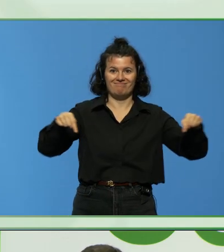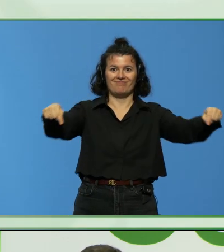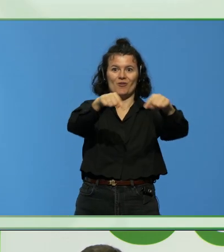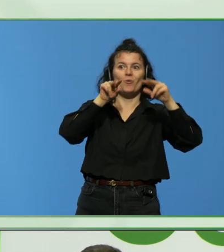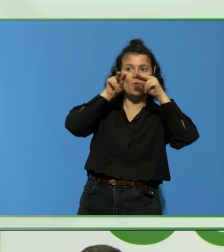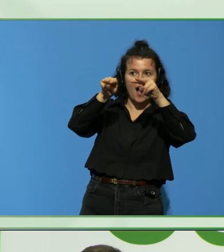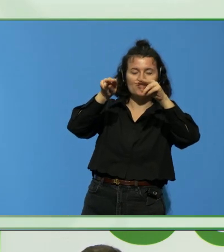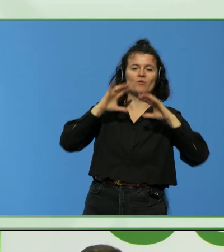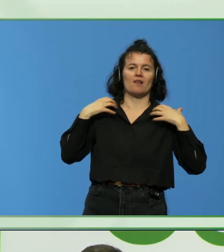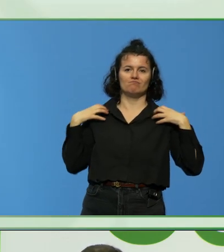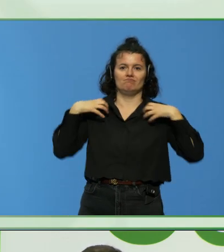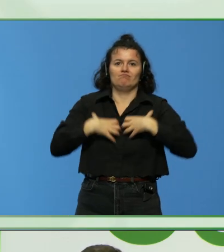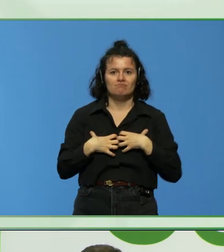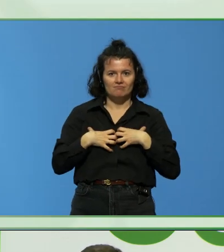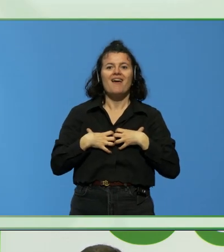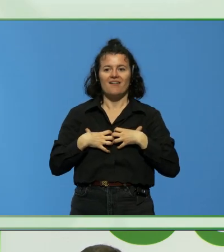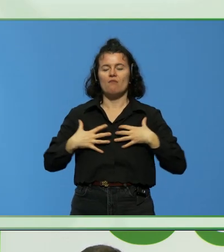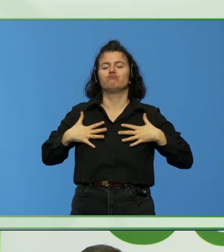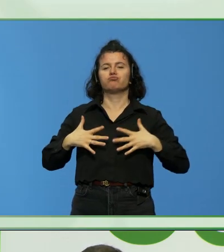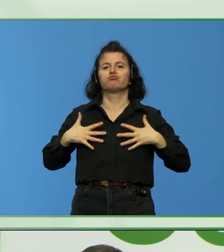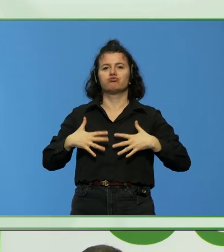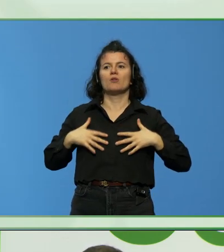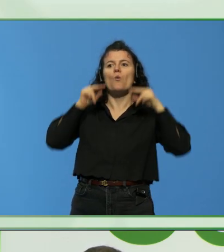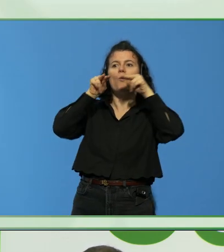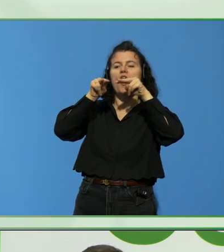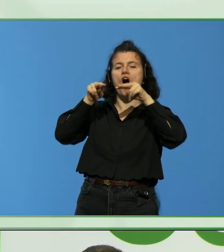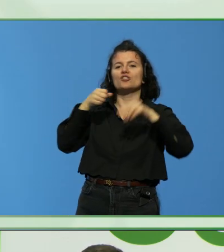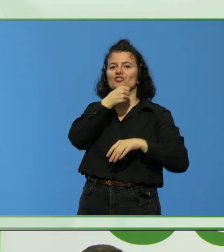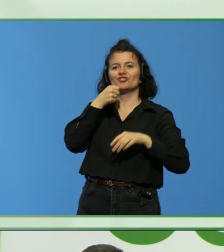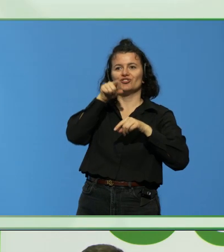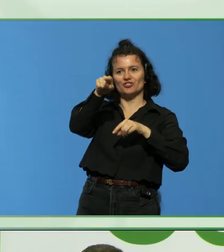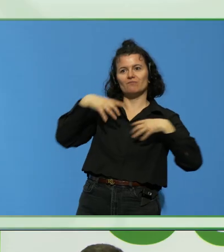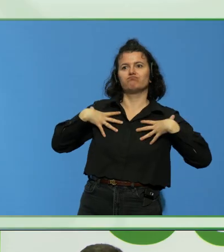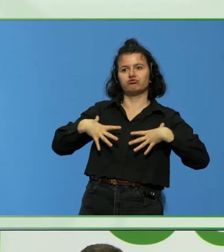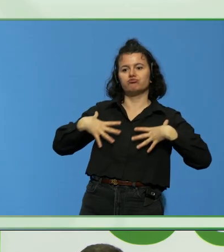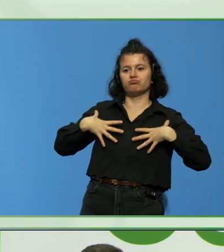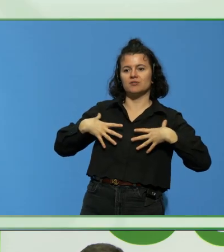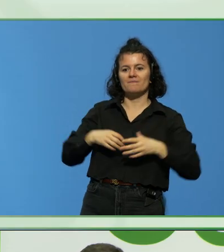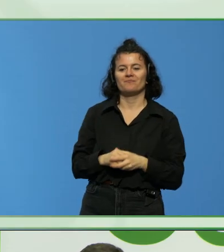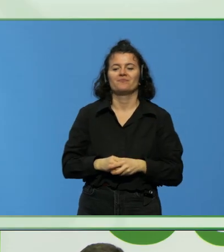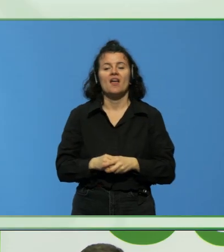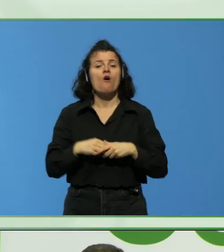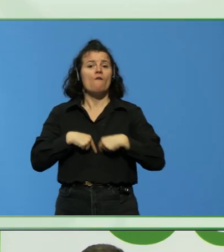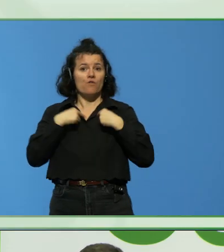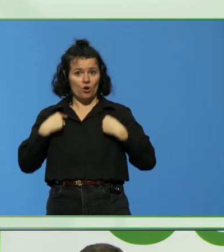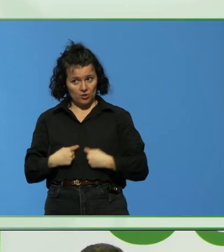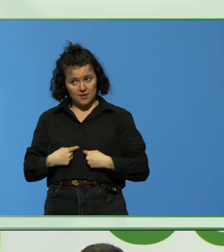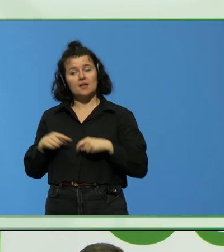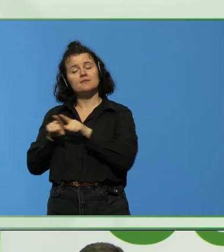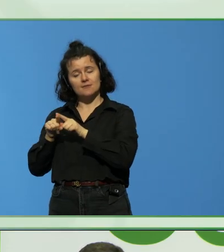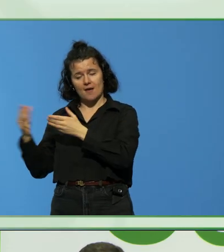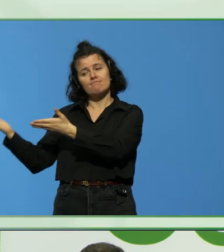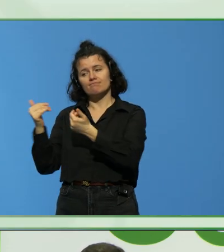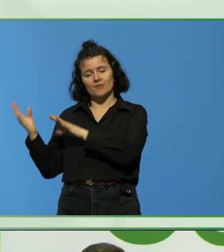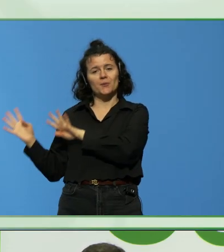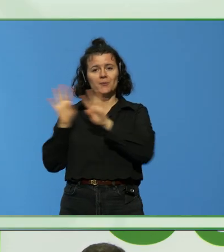We plan the use of volunteers with disabilities and service points for accessible services, staff training on dealing